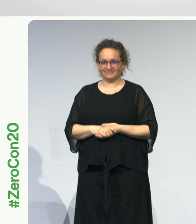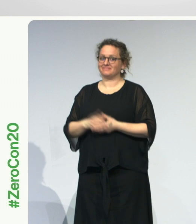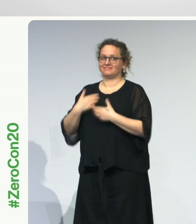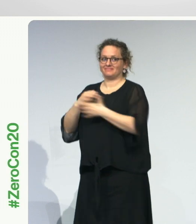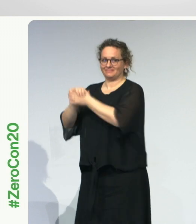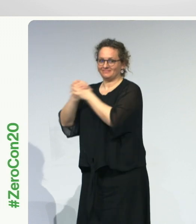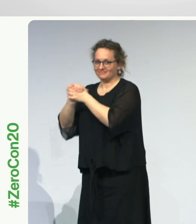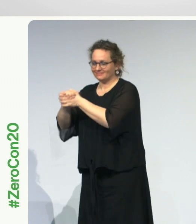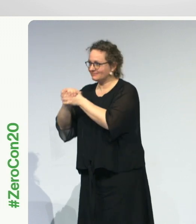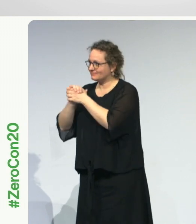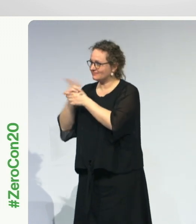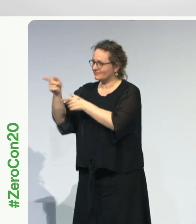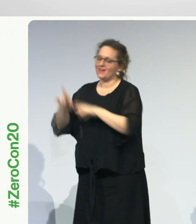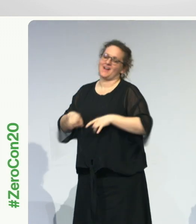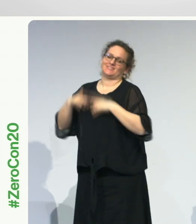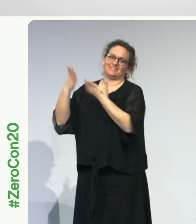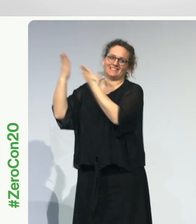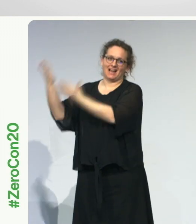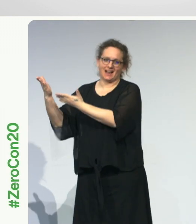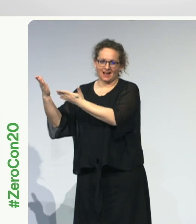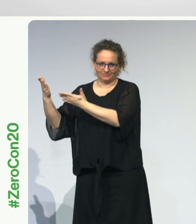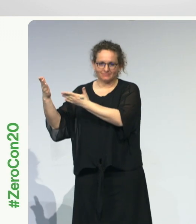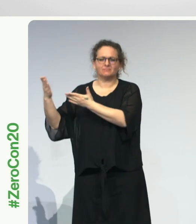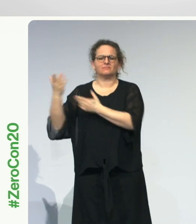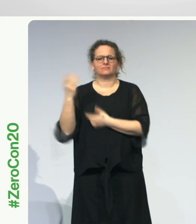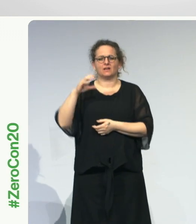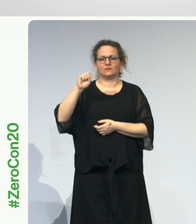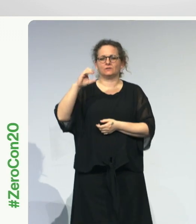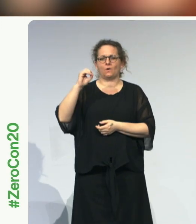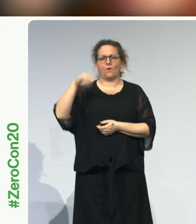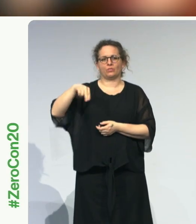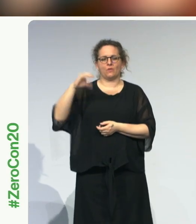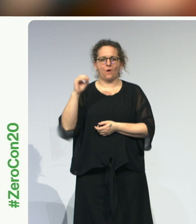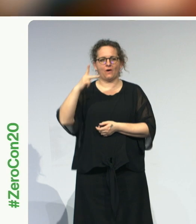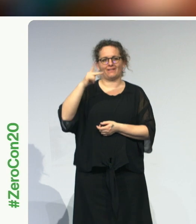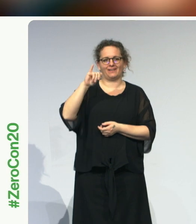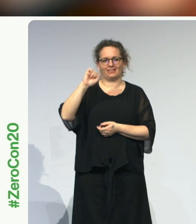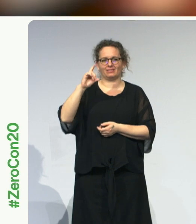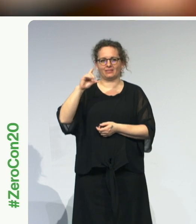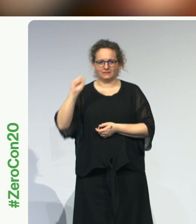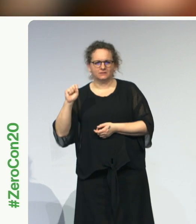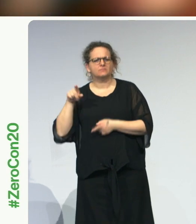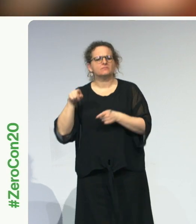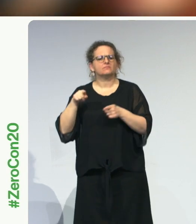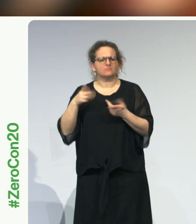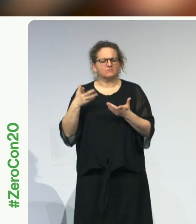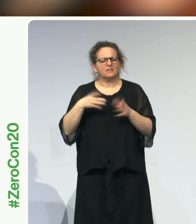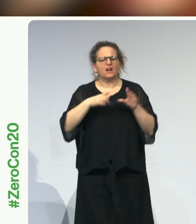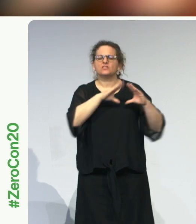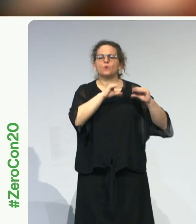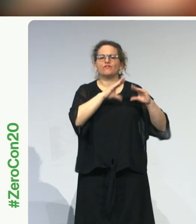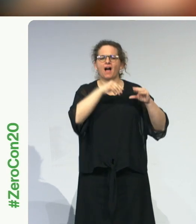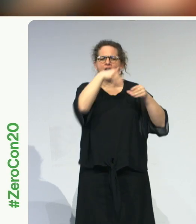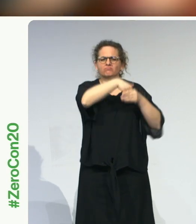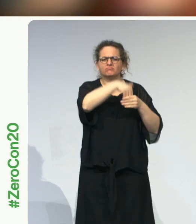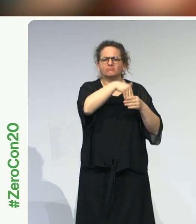Congratulations to Sono Kids from Australia for creating Ballyland. Ballyland is a range of educational software programs and apps for